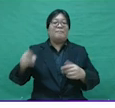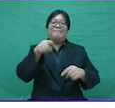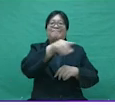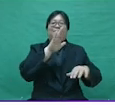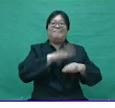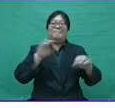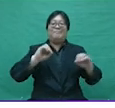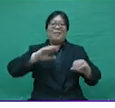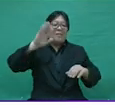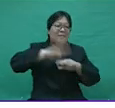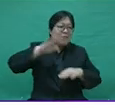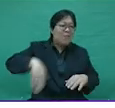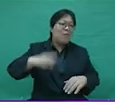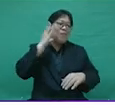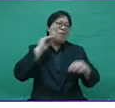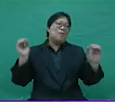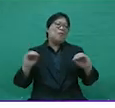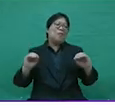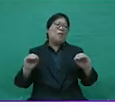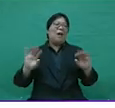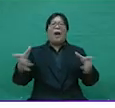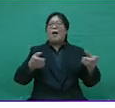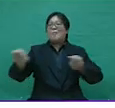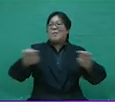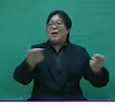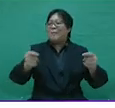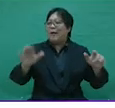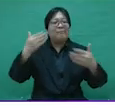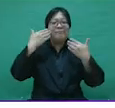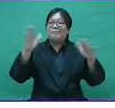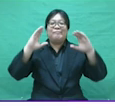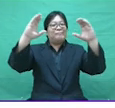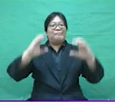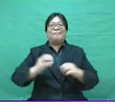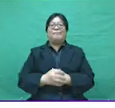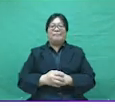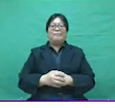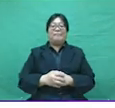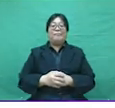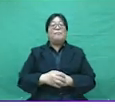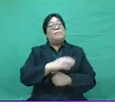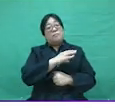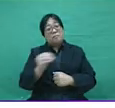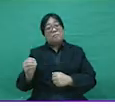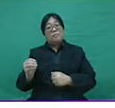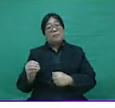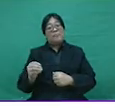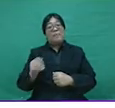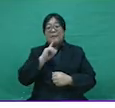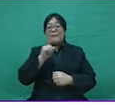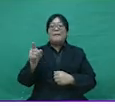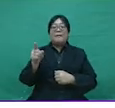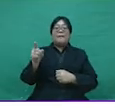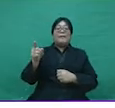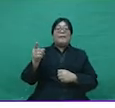there have been no experiences with that, especially also in the administration. And even